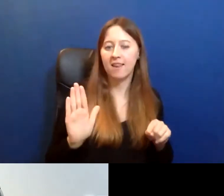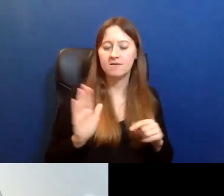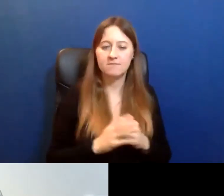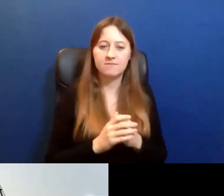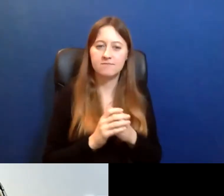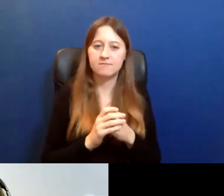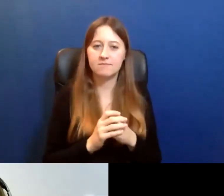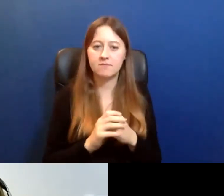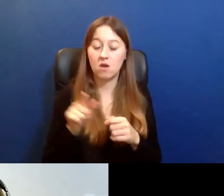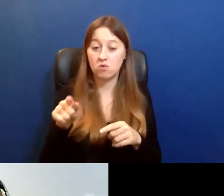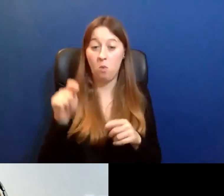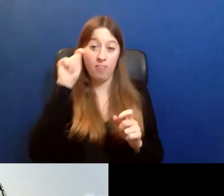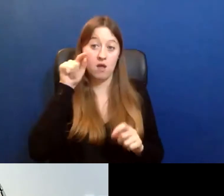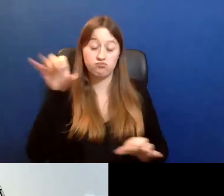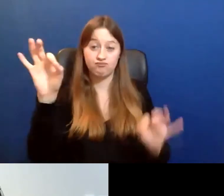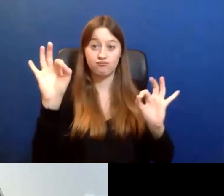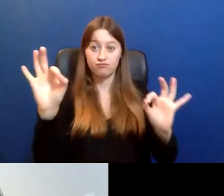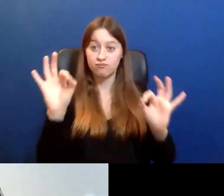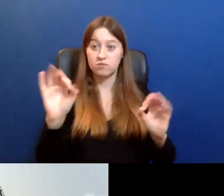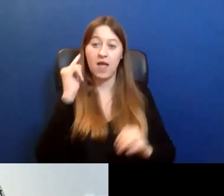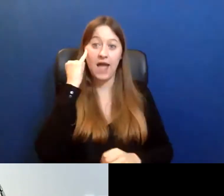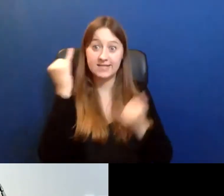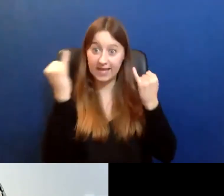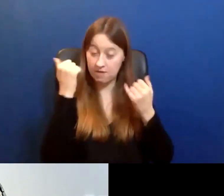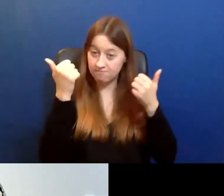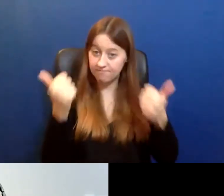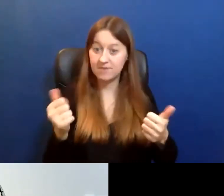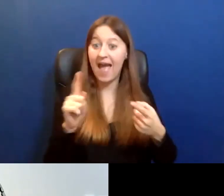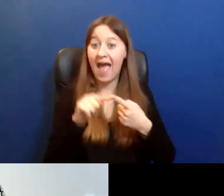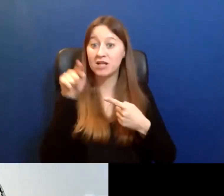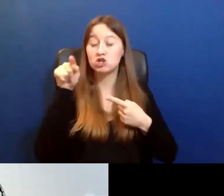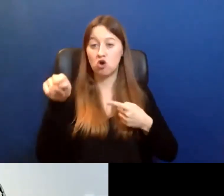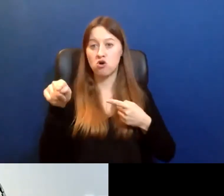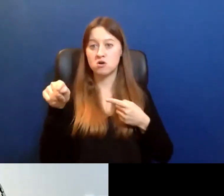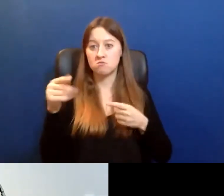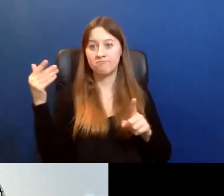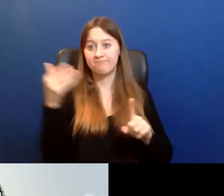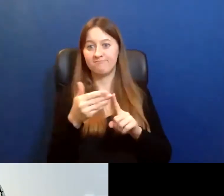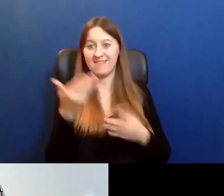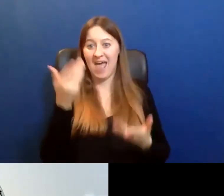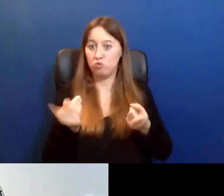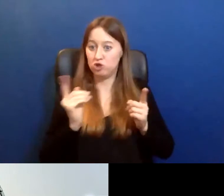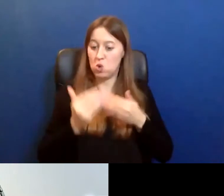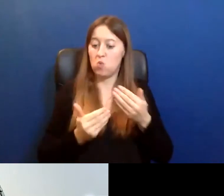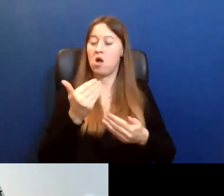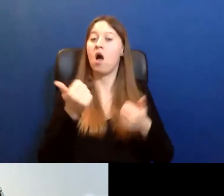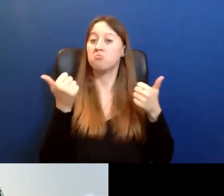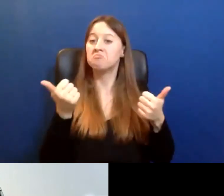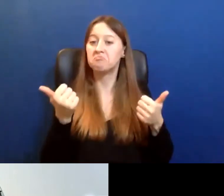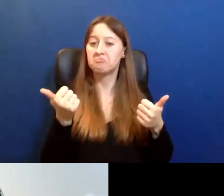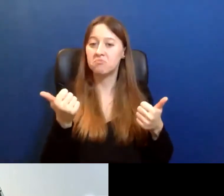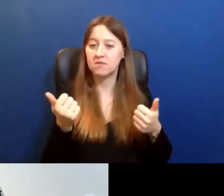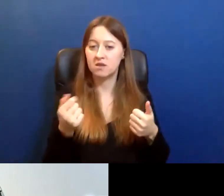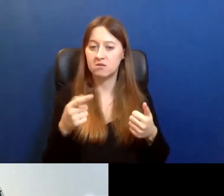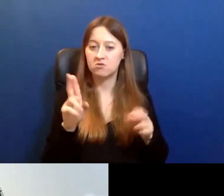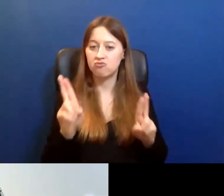approach you've described is, I think that's also, you know, very, very appropriate. I think you're right about the whole challenge